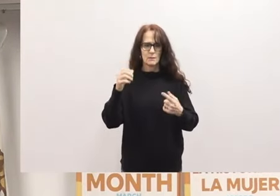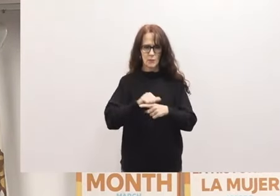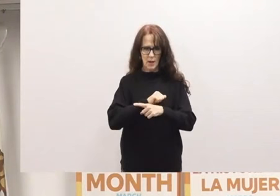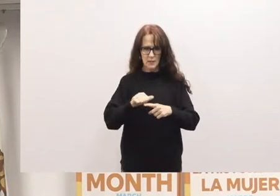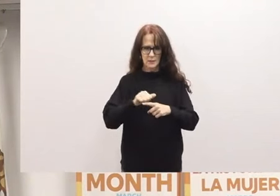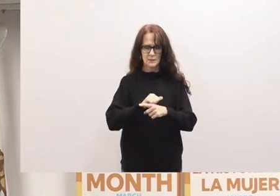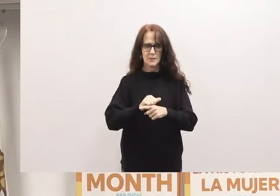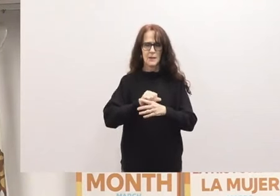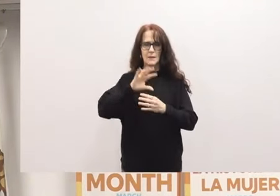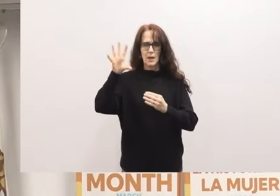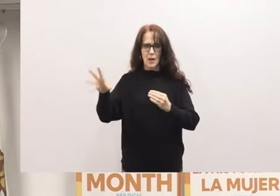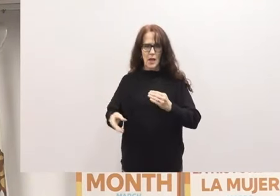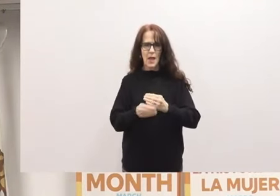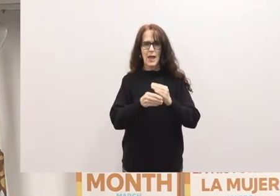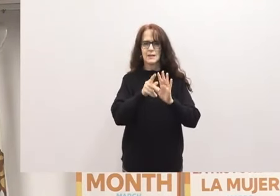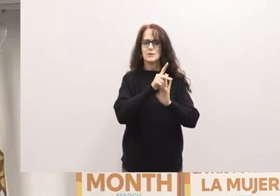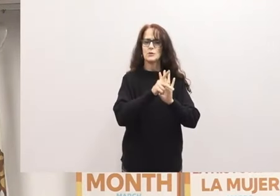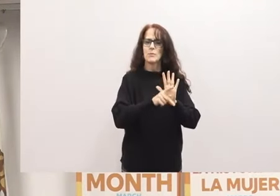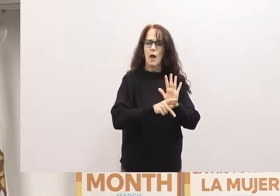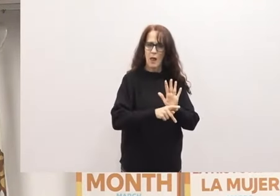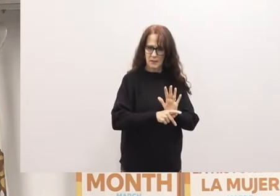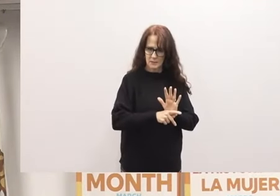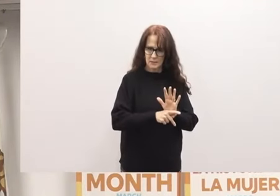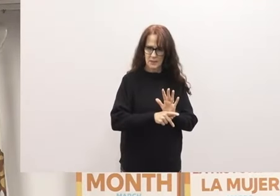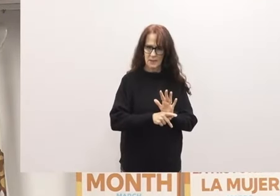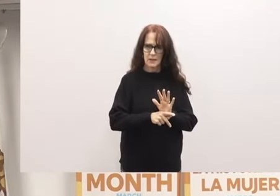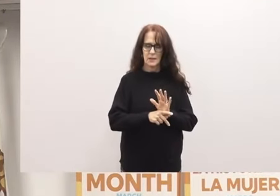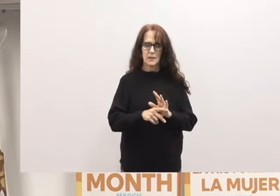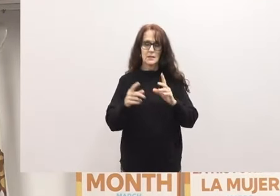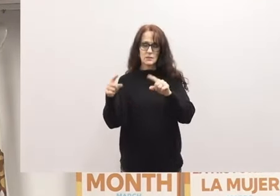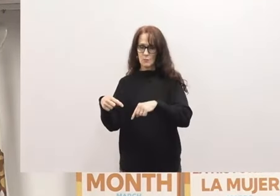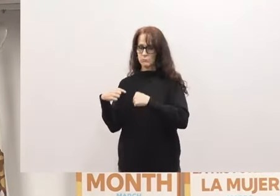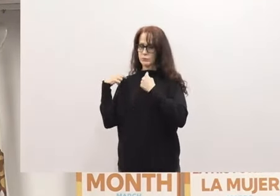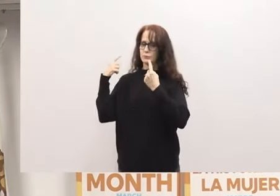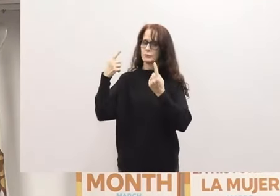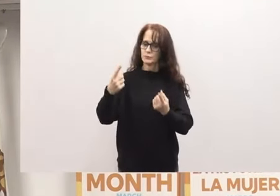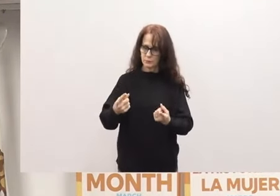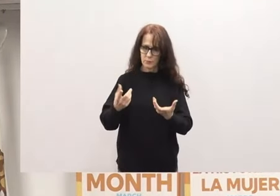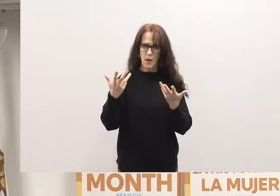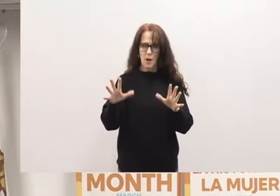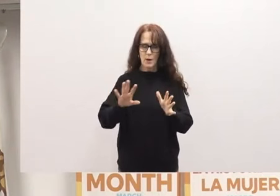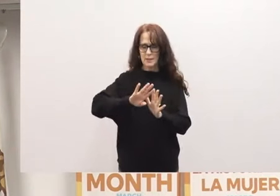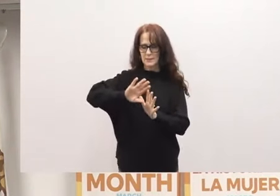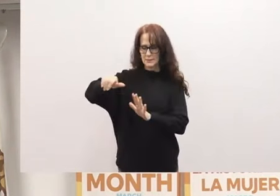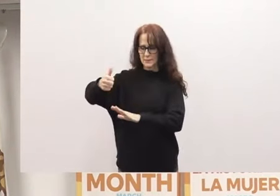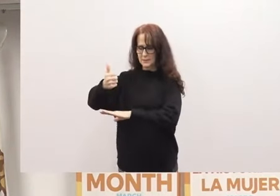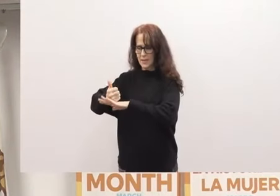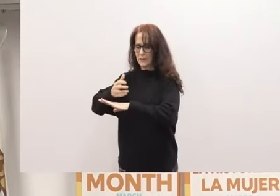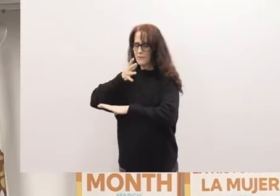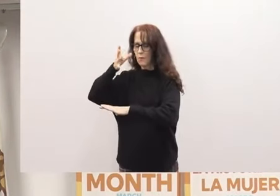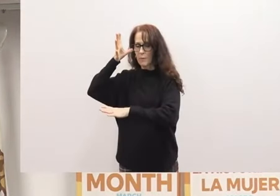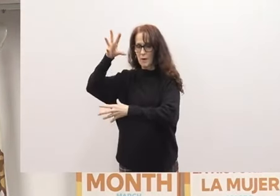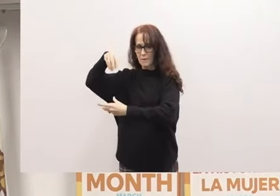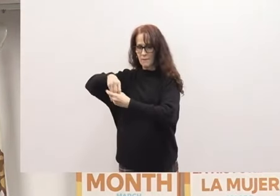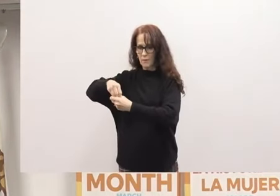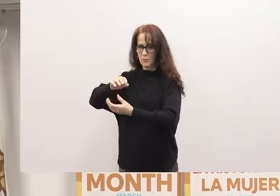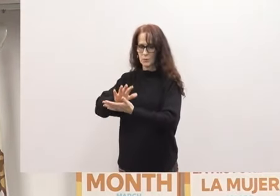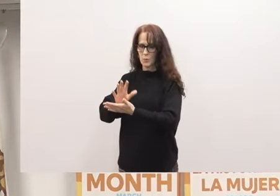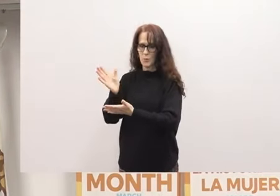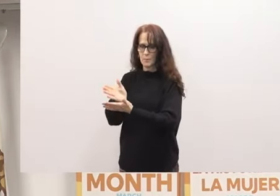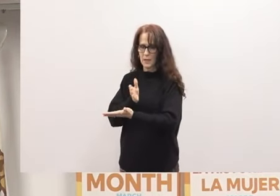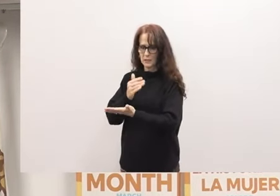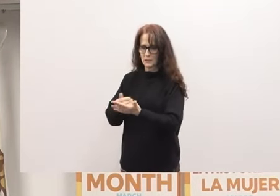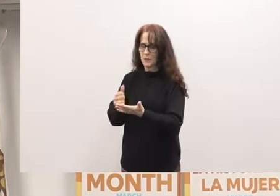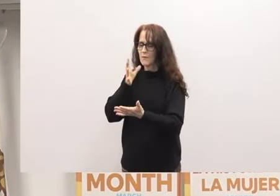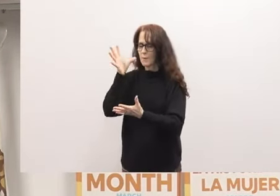put into policy. So this is currently there already is a set aside for parent involvement in the school site budgets for